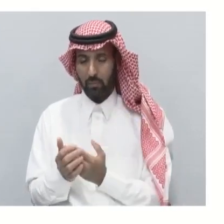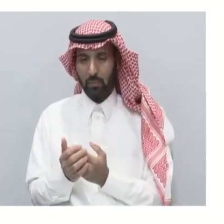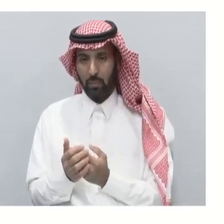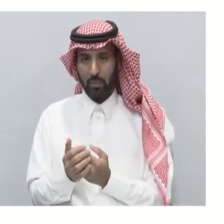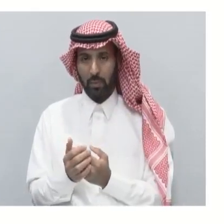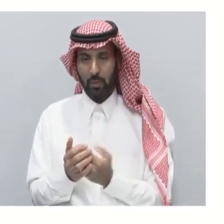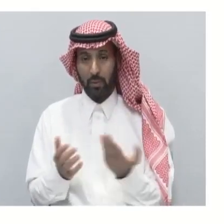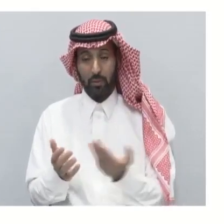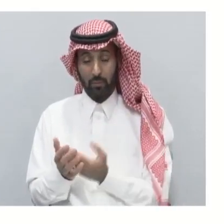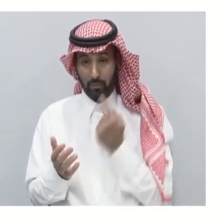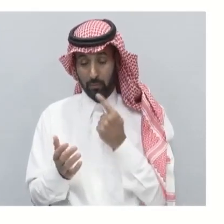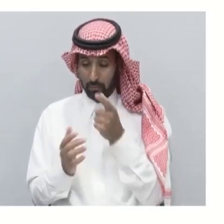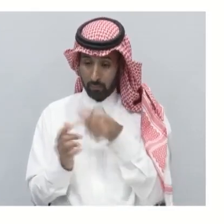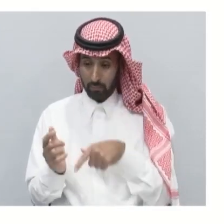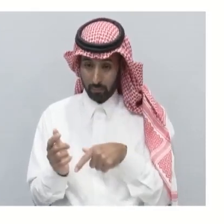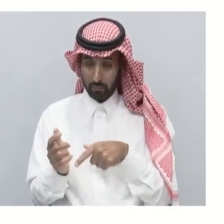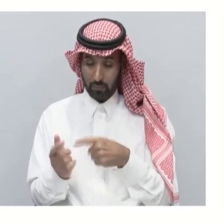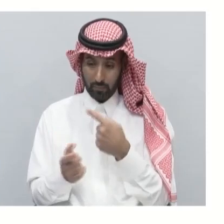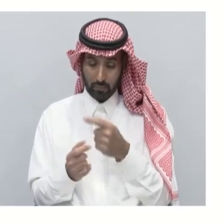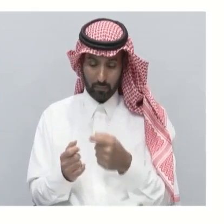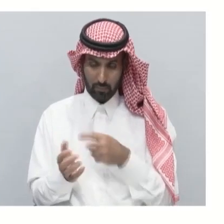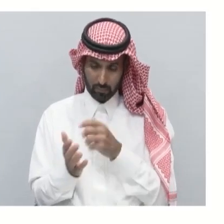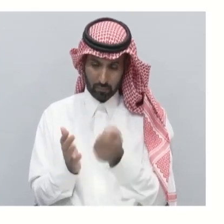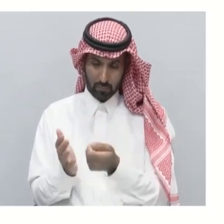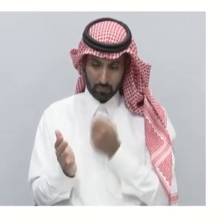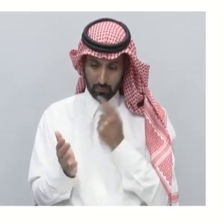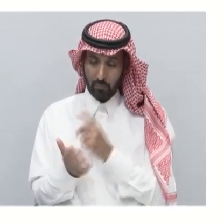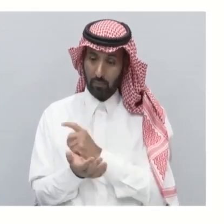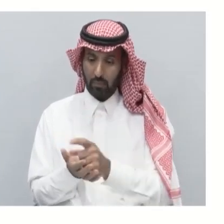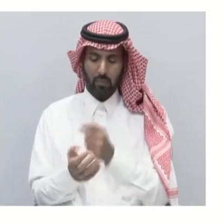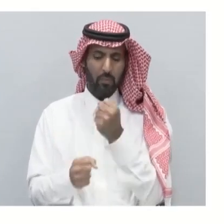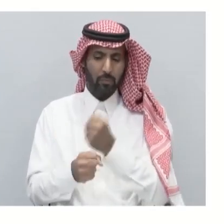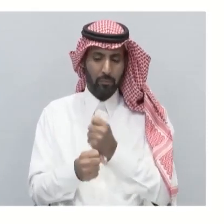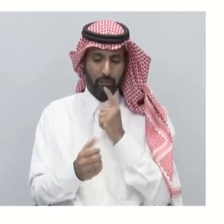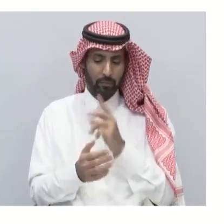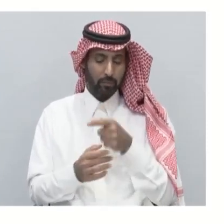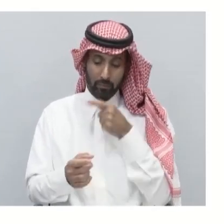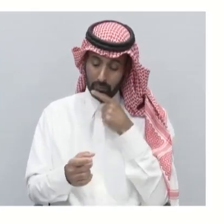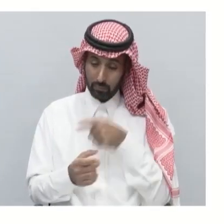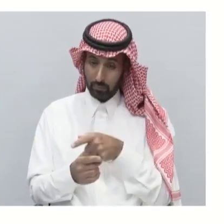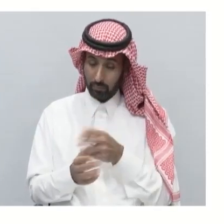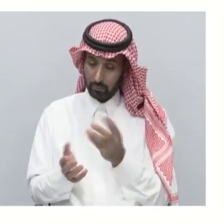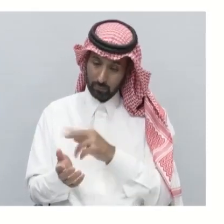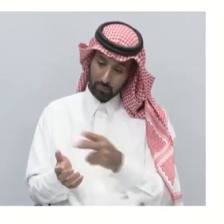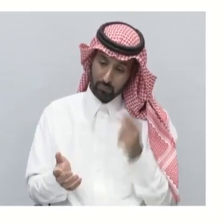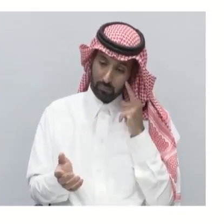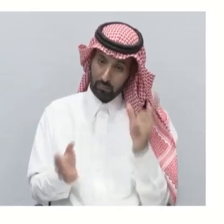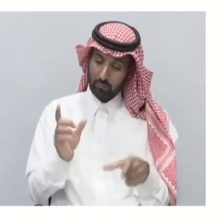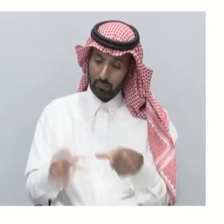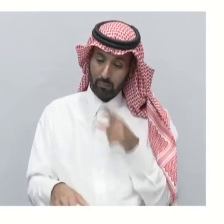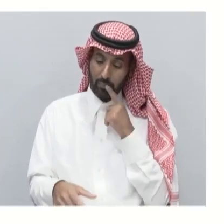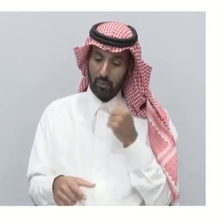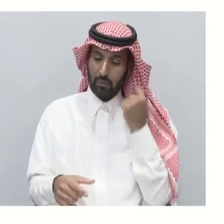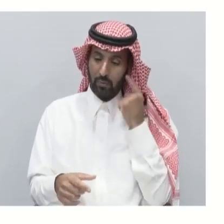name. The style that we are going to use in an informal or an email to a friend, it is something that is